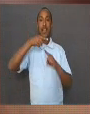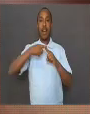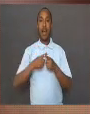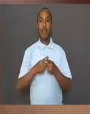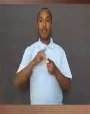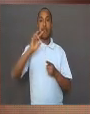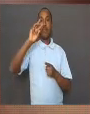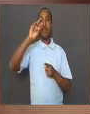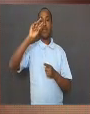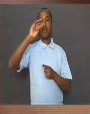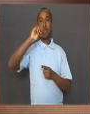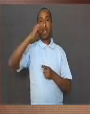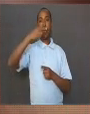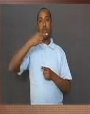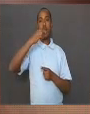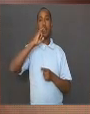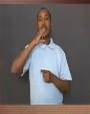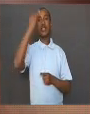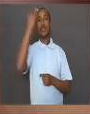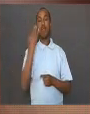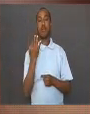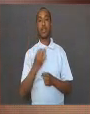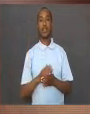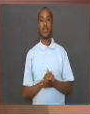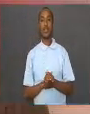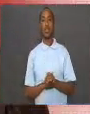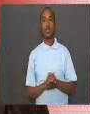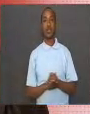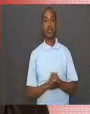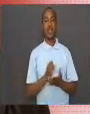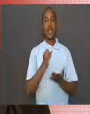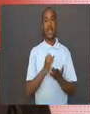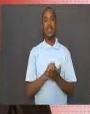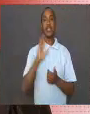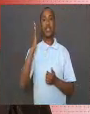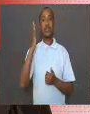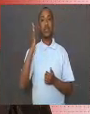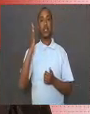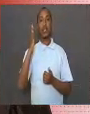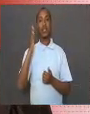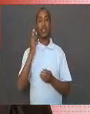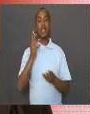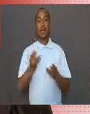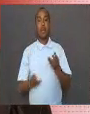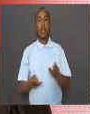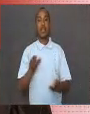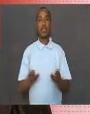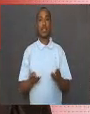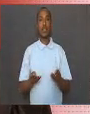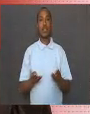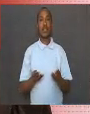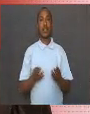92.6 grams of mercury is formed. It seems as though